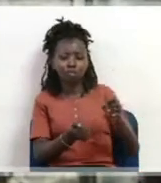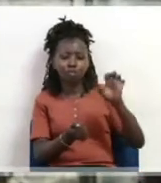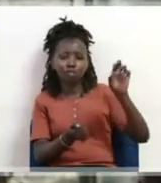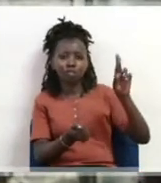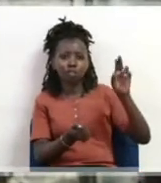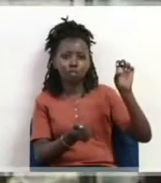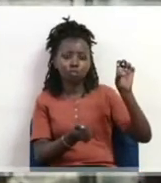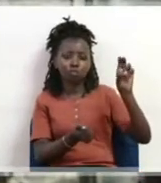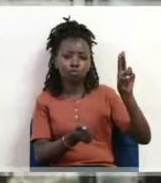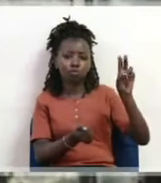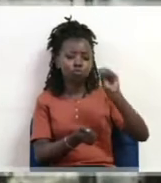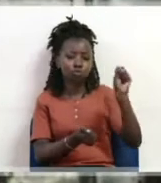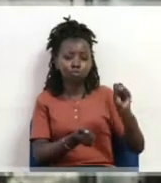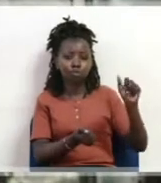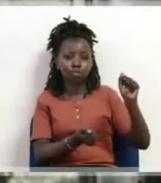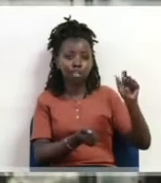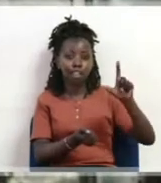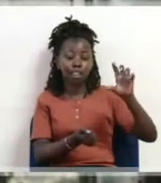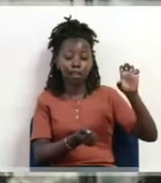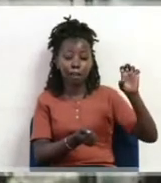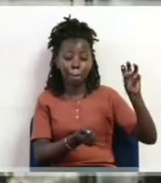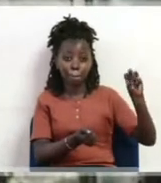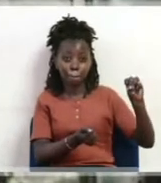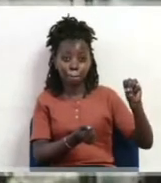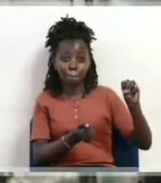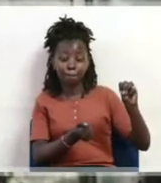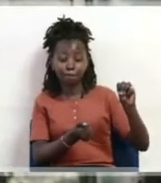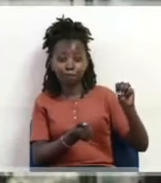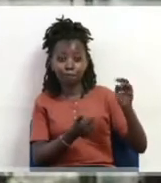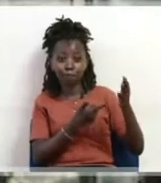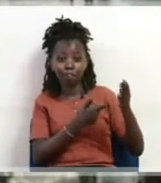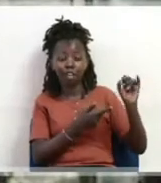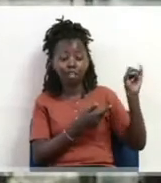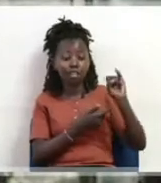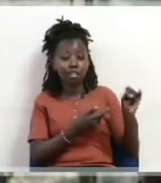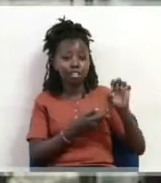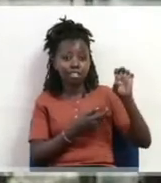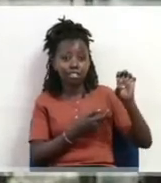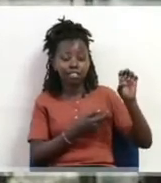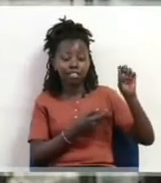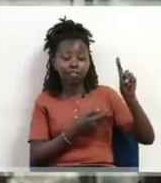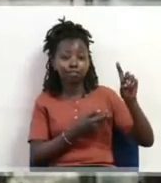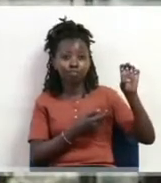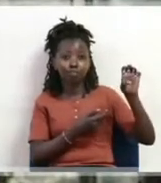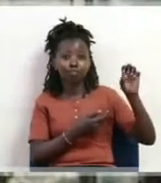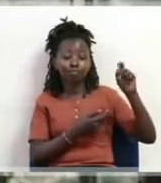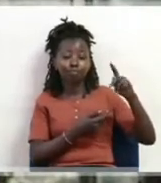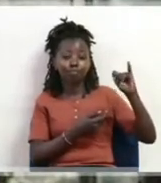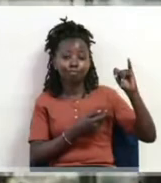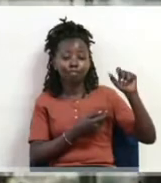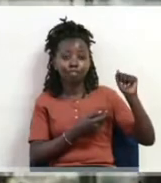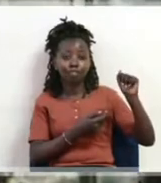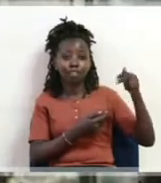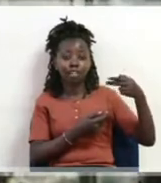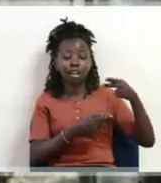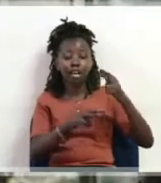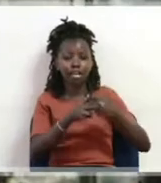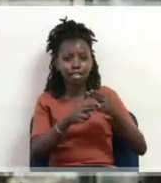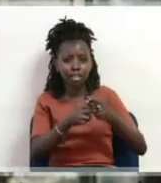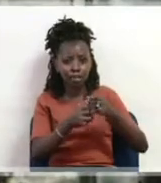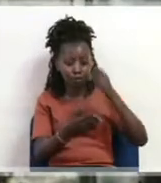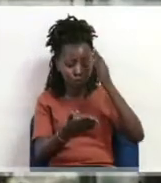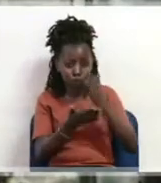Zedekiah was a puppet king. His name was originally Mattaniah.